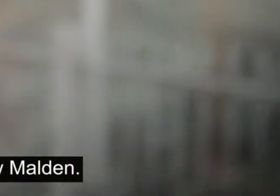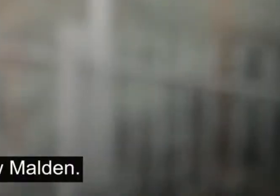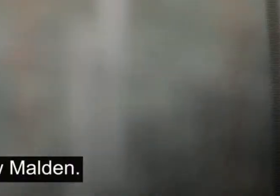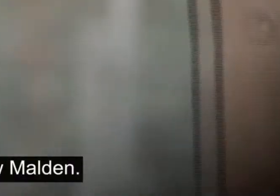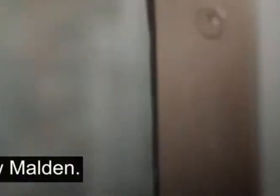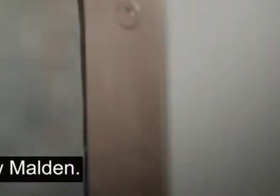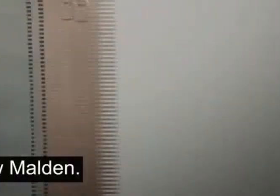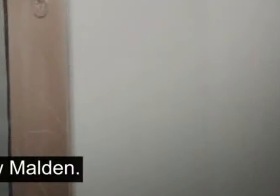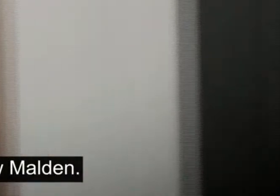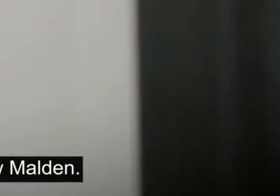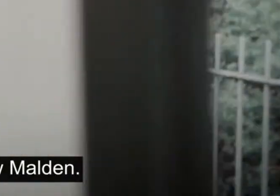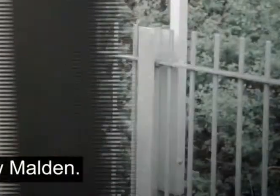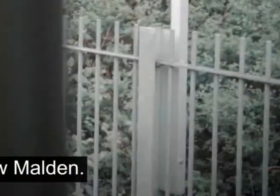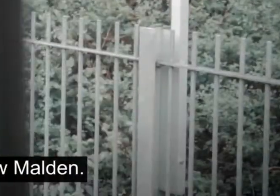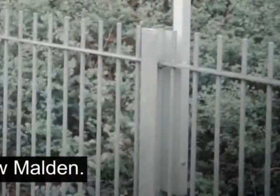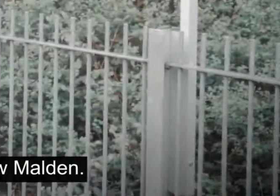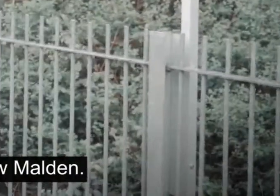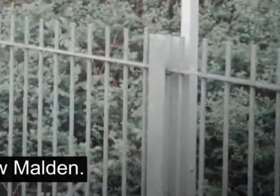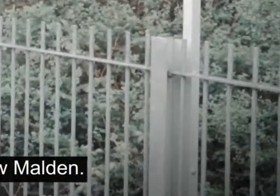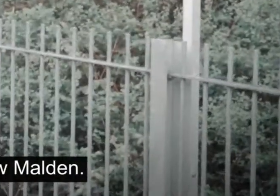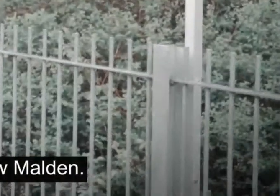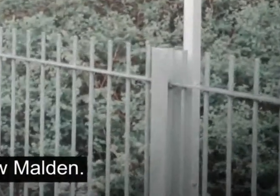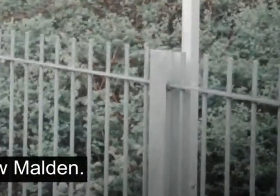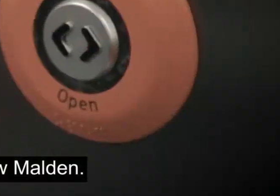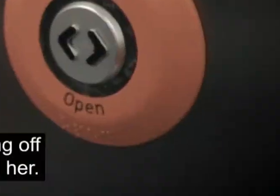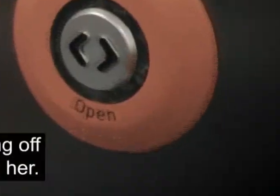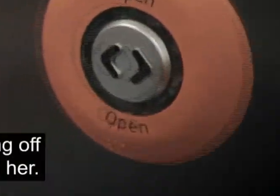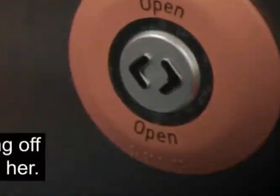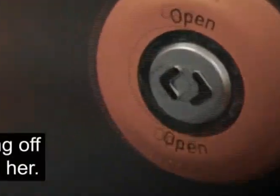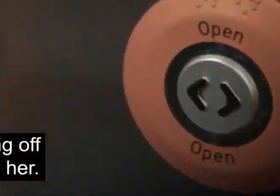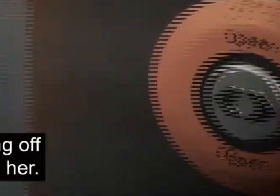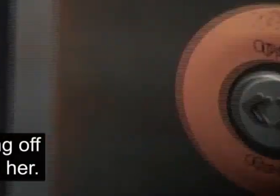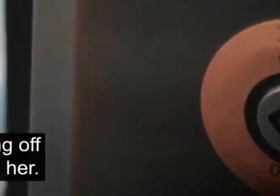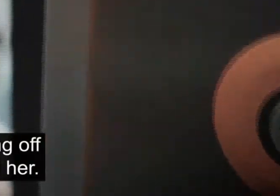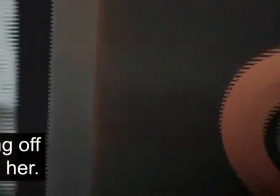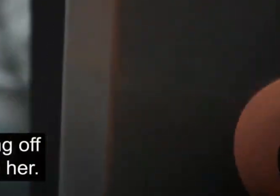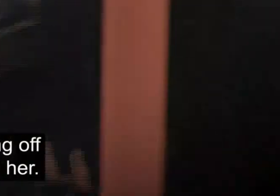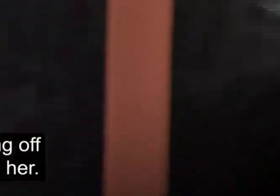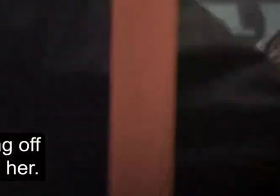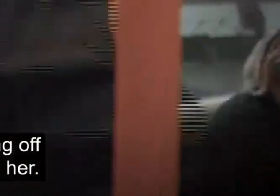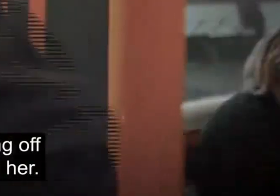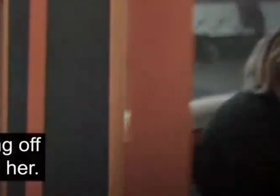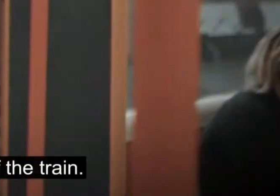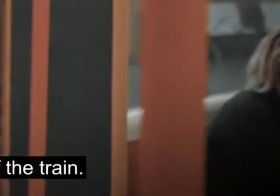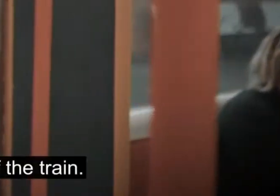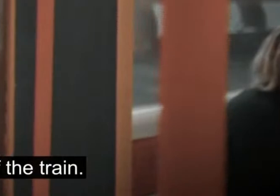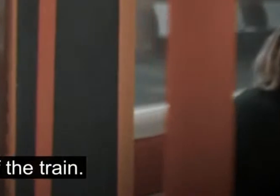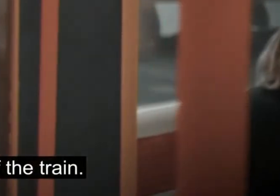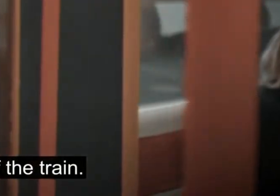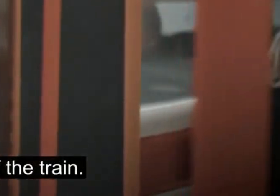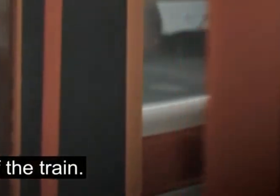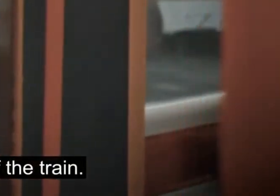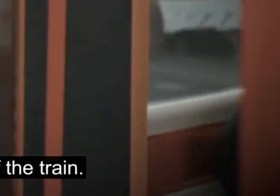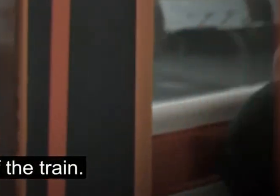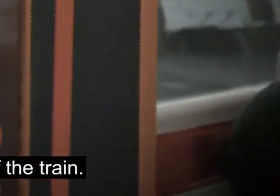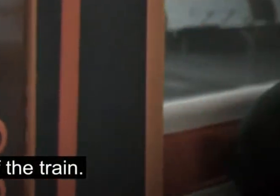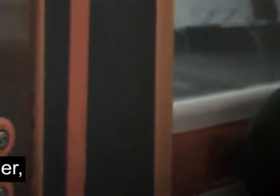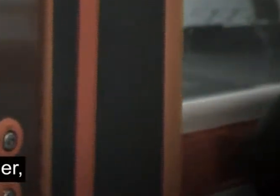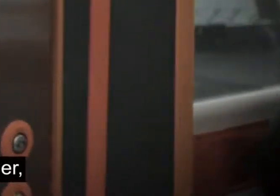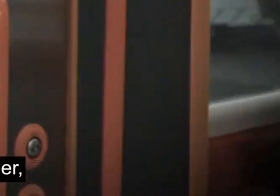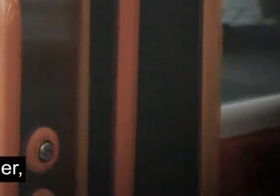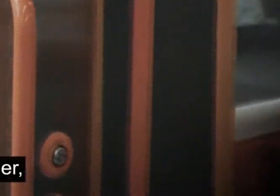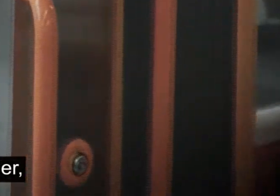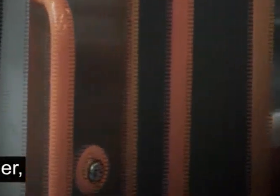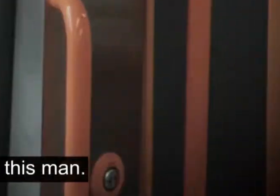This is New Malden. Eventually we get to New Malden. This time she stepped off the train, he followed her. I said to follow them off the train.